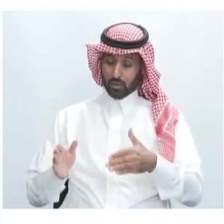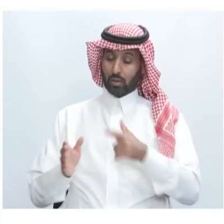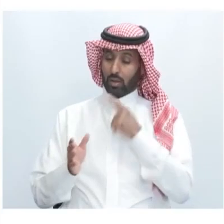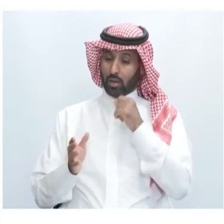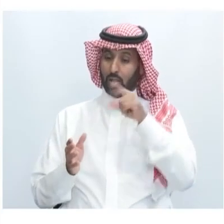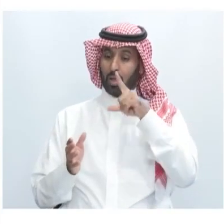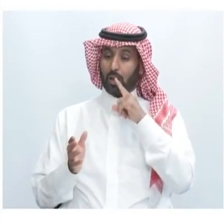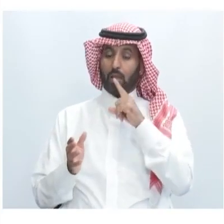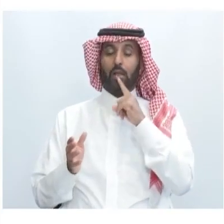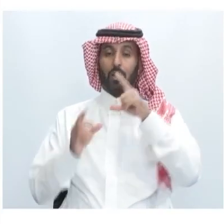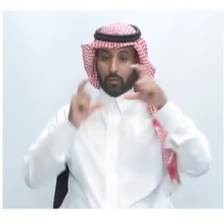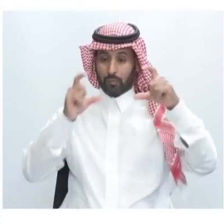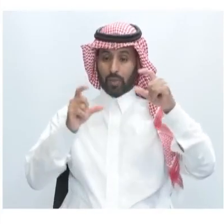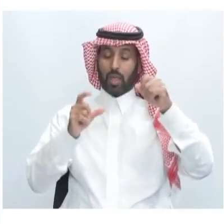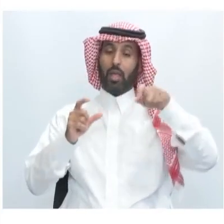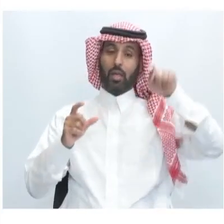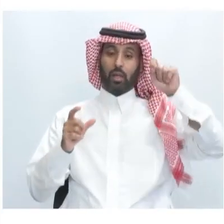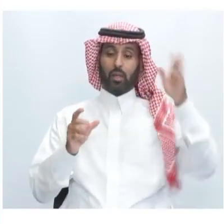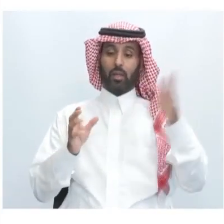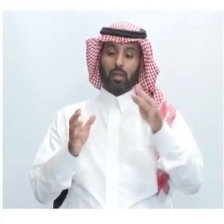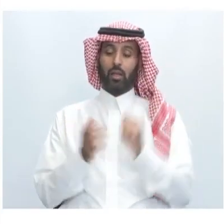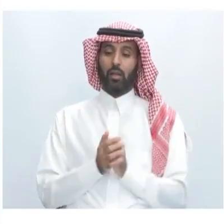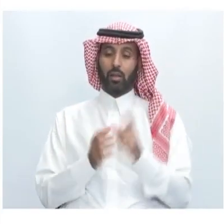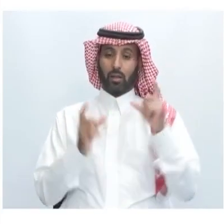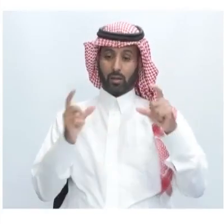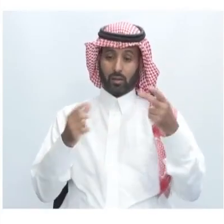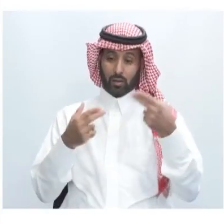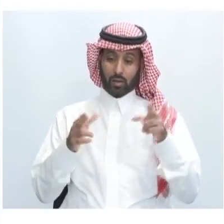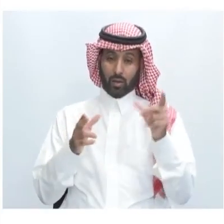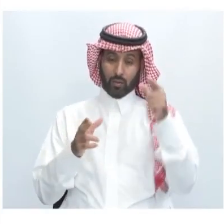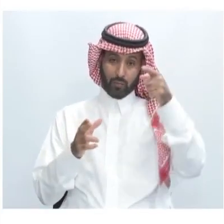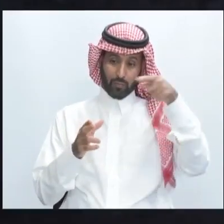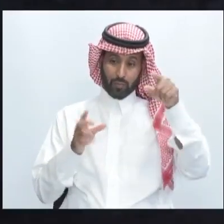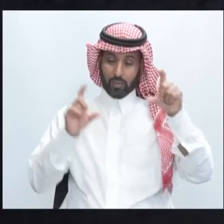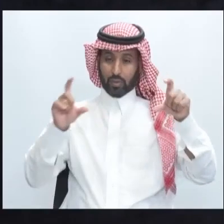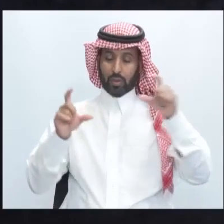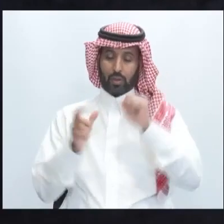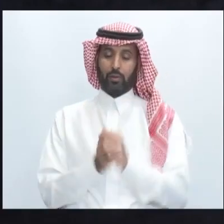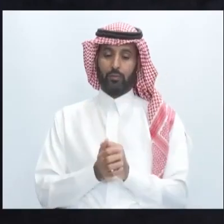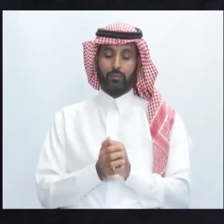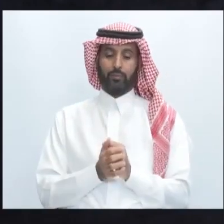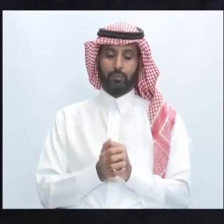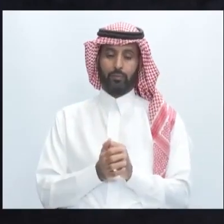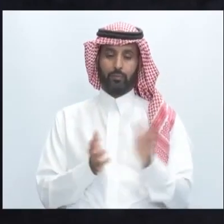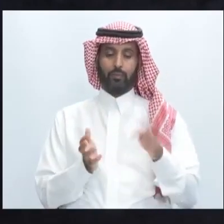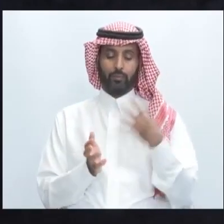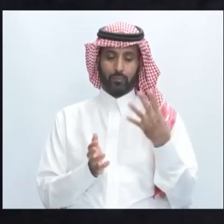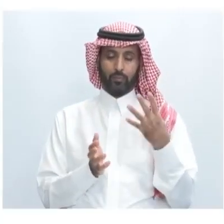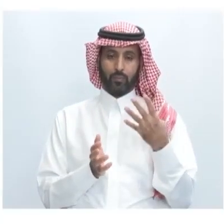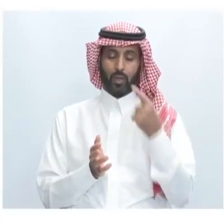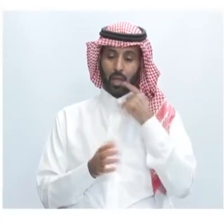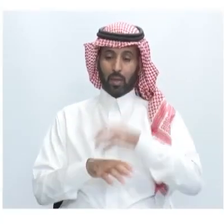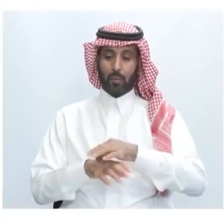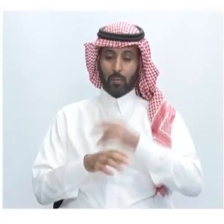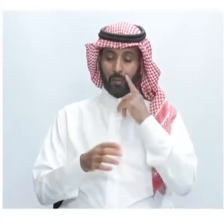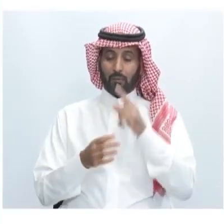capital T. The doctor just left because in the beginning of the quotation, we put capital. Number four, people